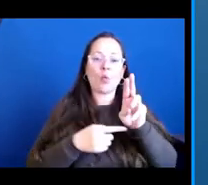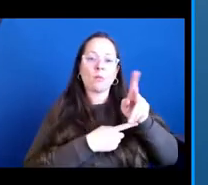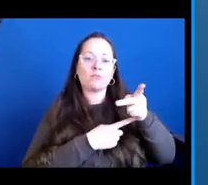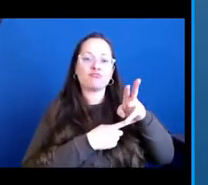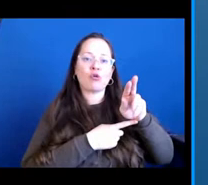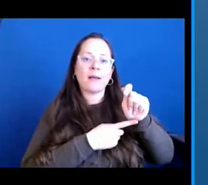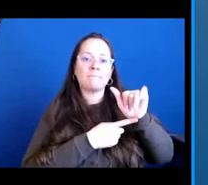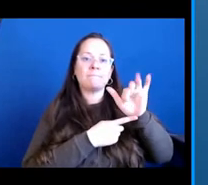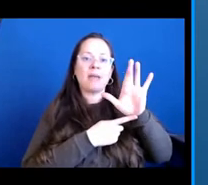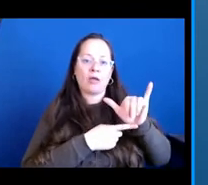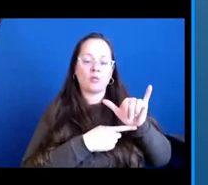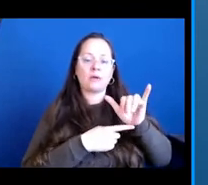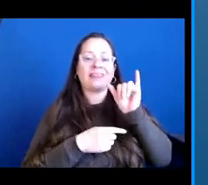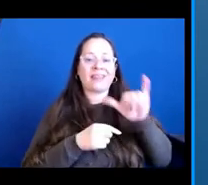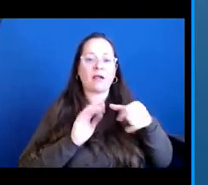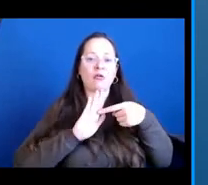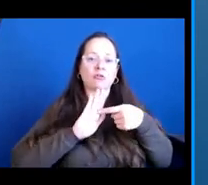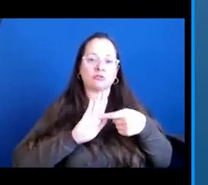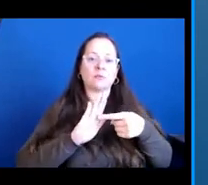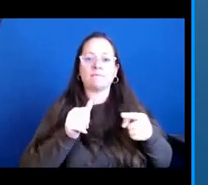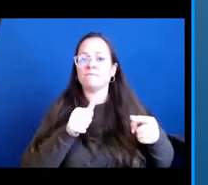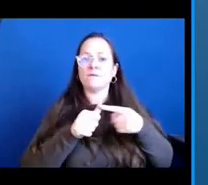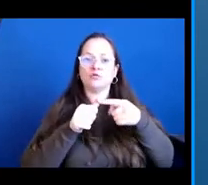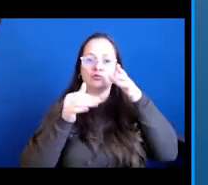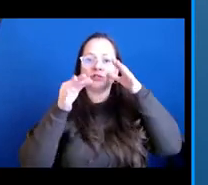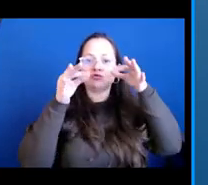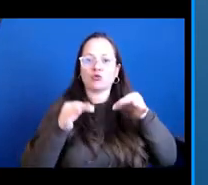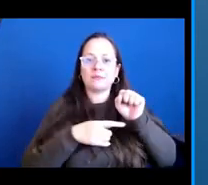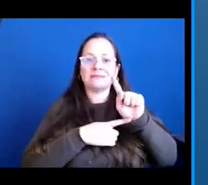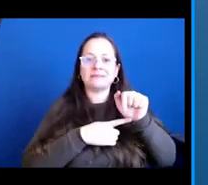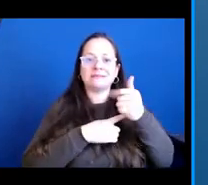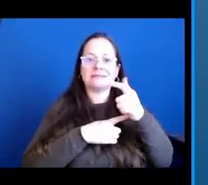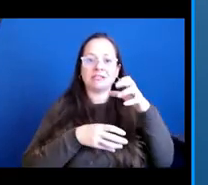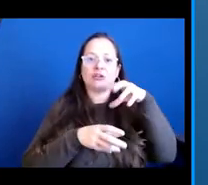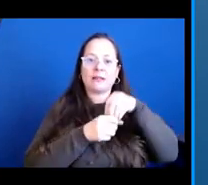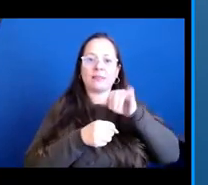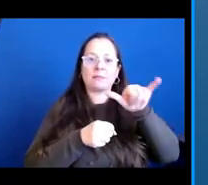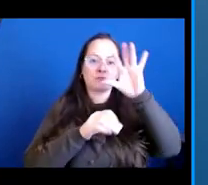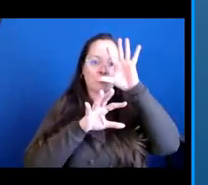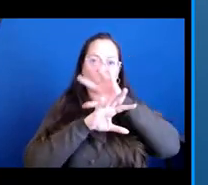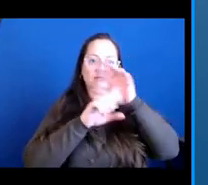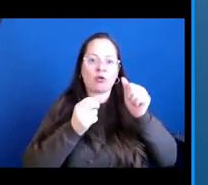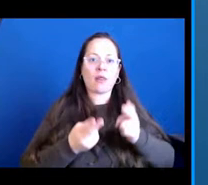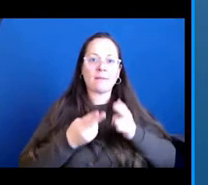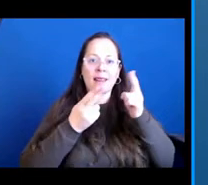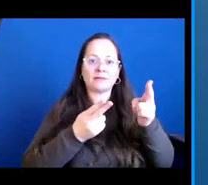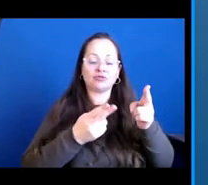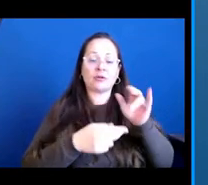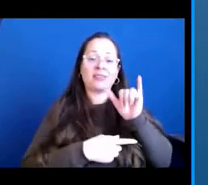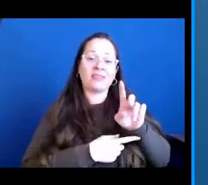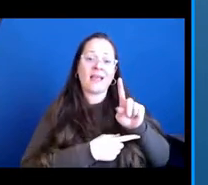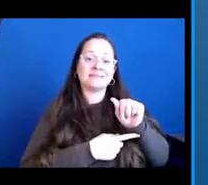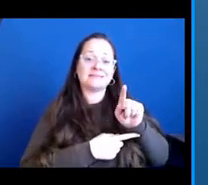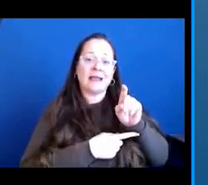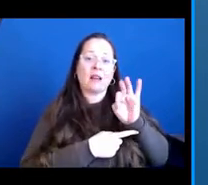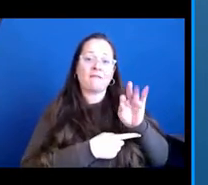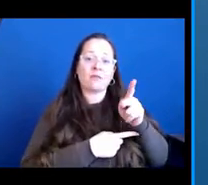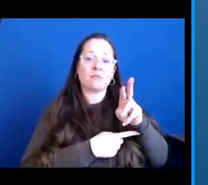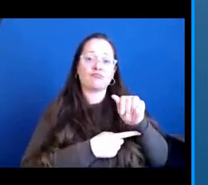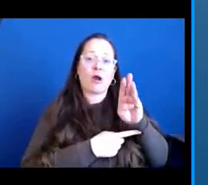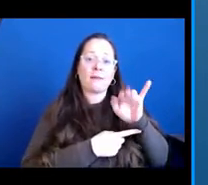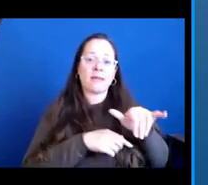the first Termini stage in the presidential nomination the date of the primary and primary States